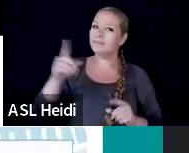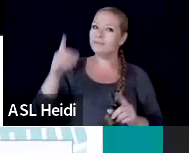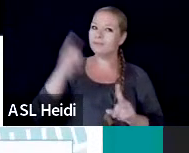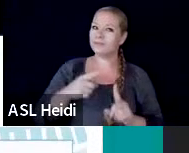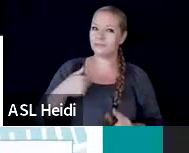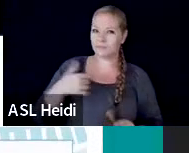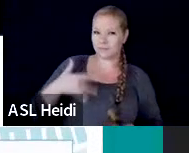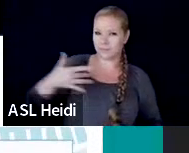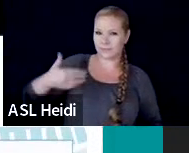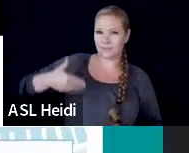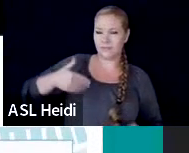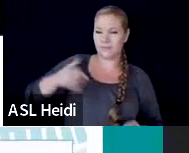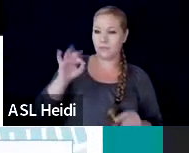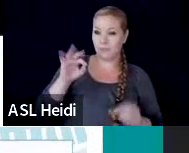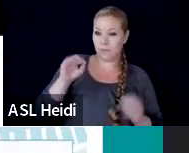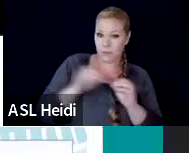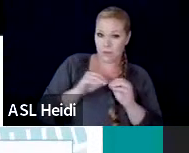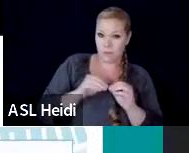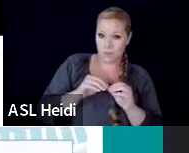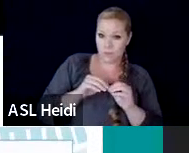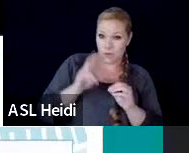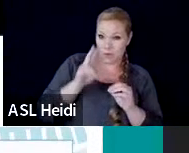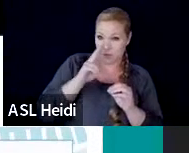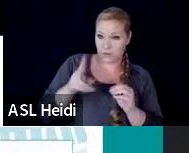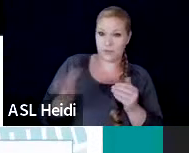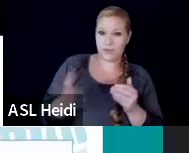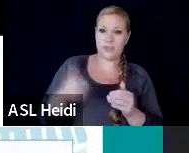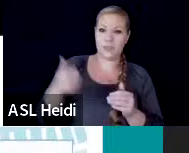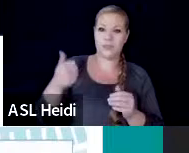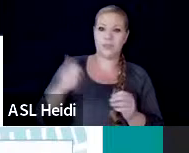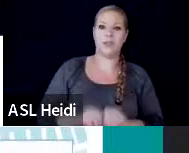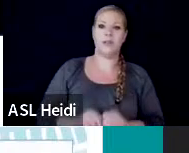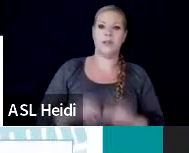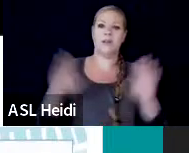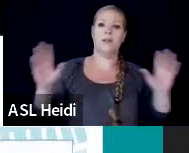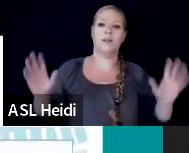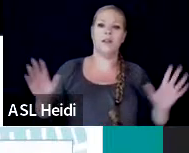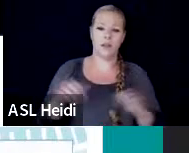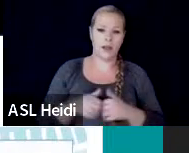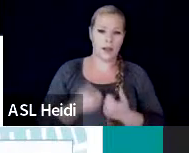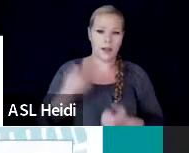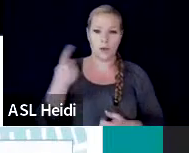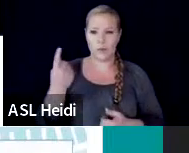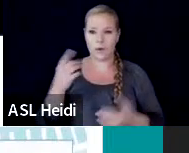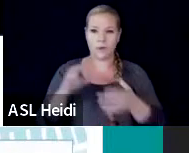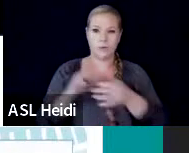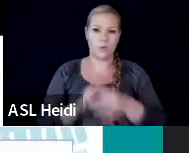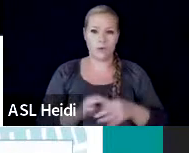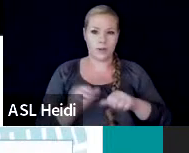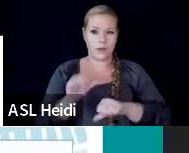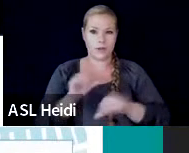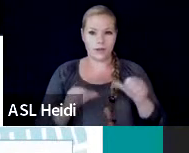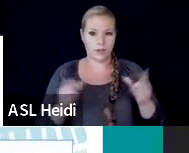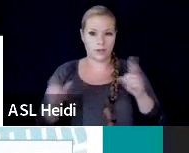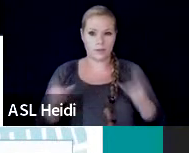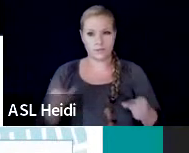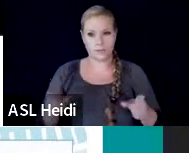were a little more clear so that we could see how the elements relate to one another. Okay.